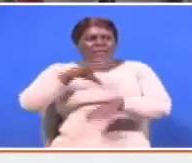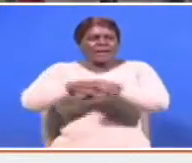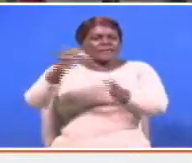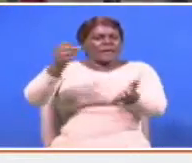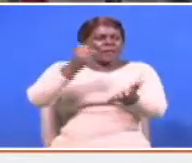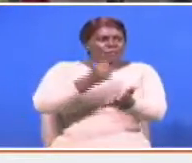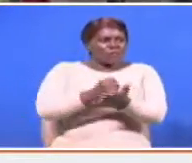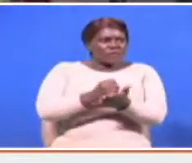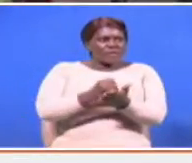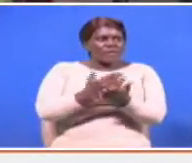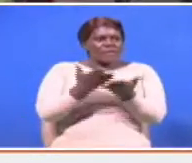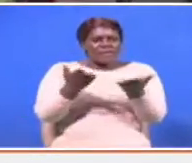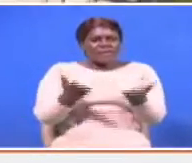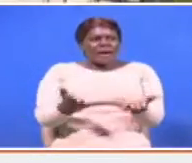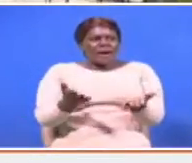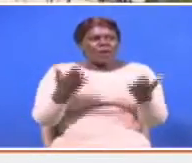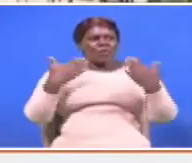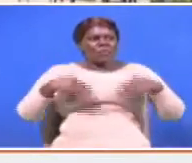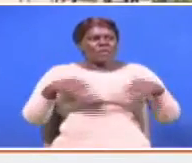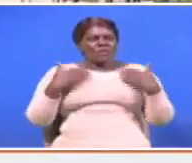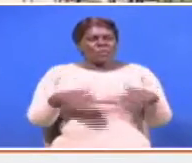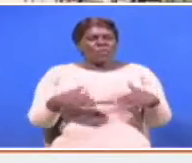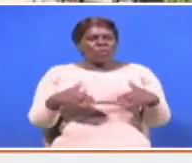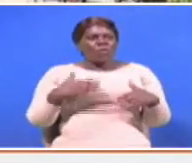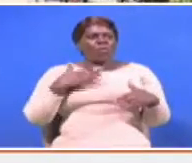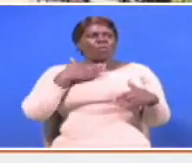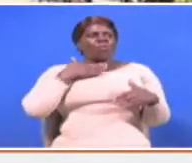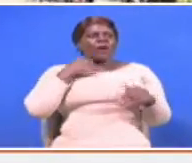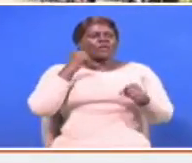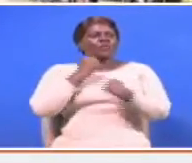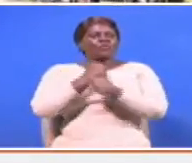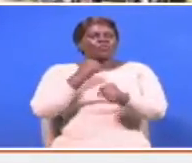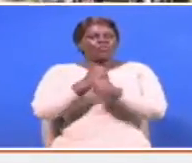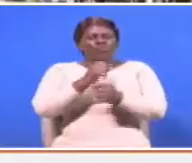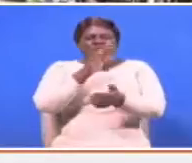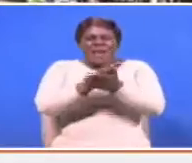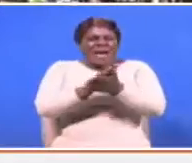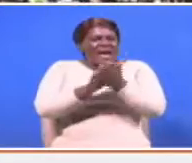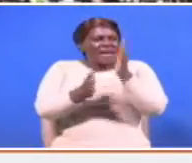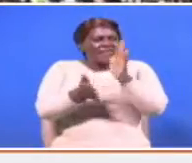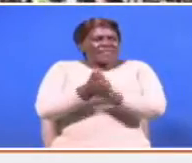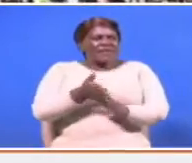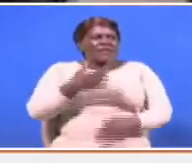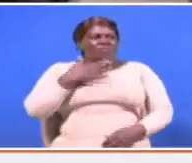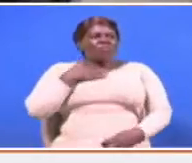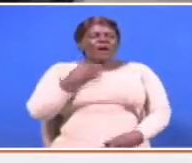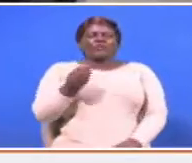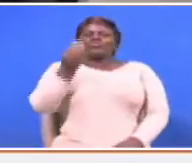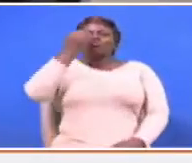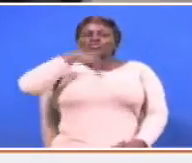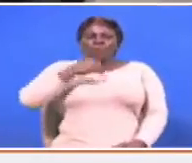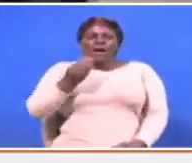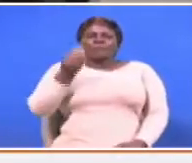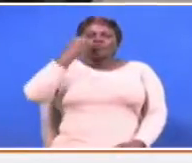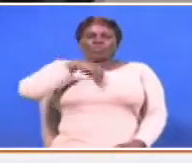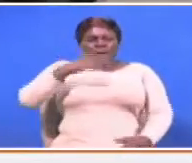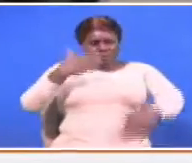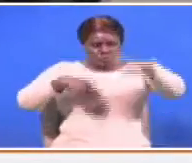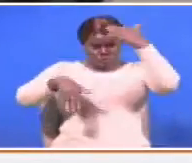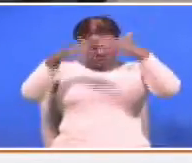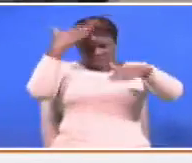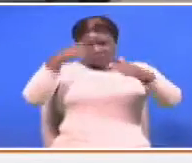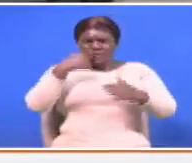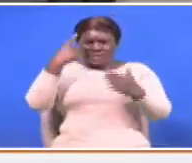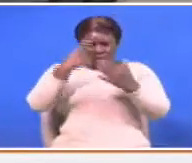appointment? Now you end up with people who do not want to do something for the university. They want to get something out of the university. And I can